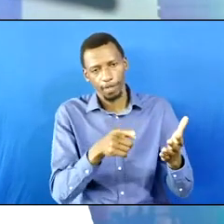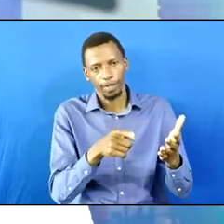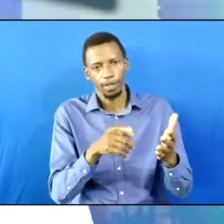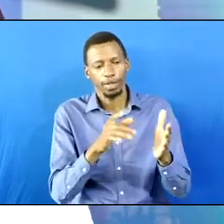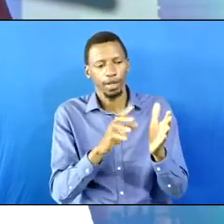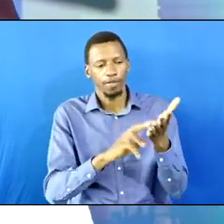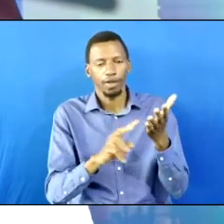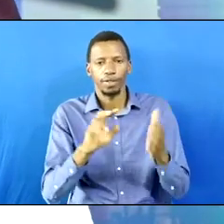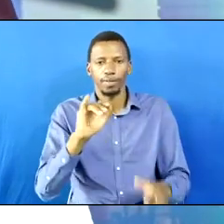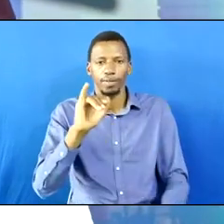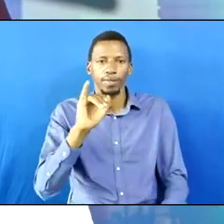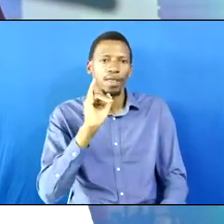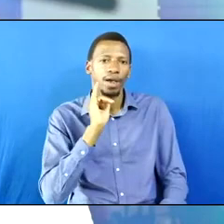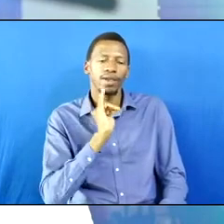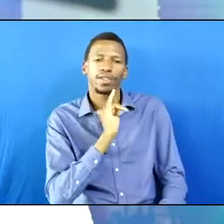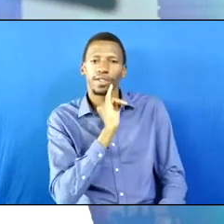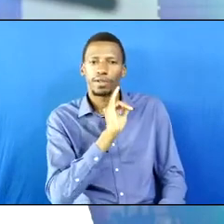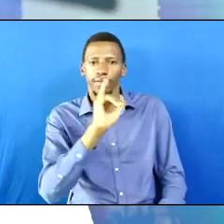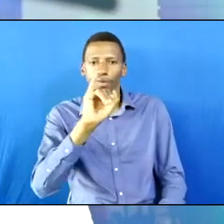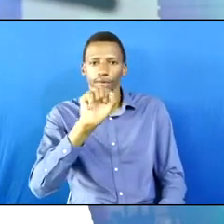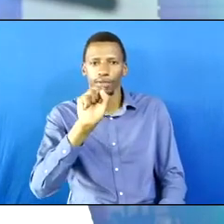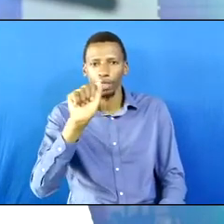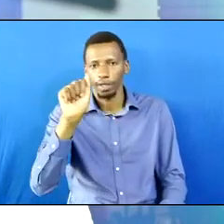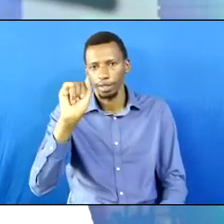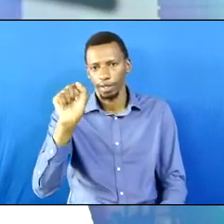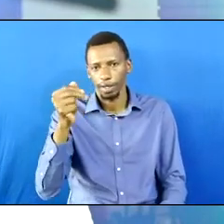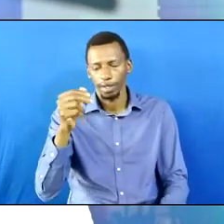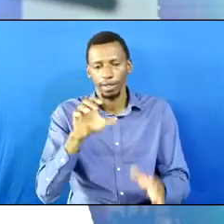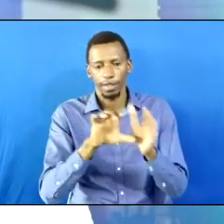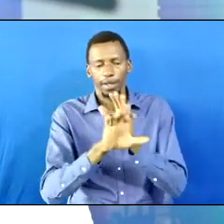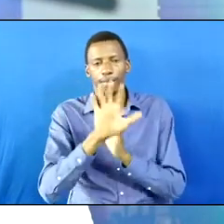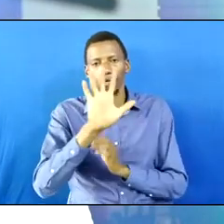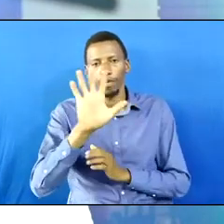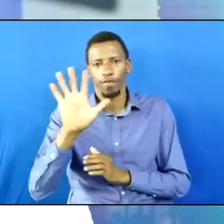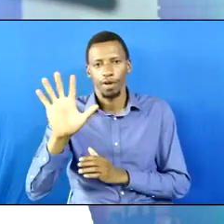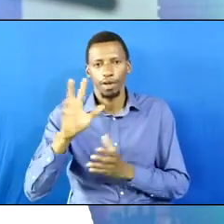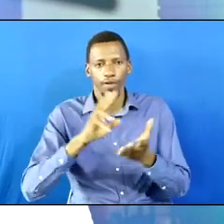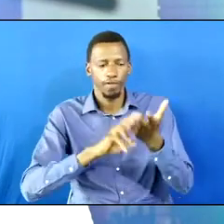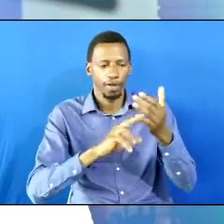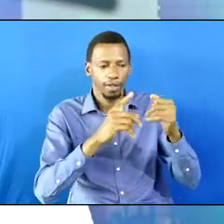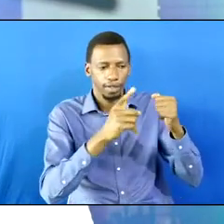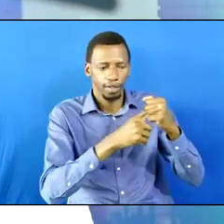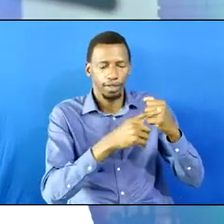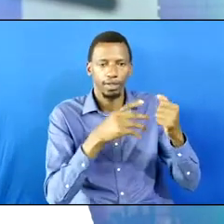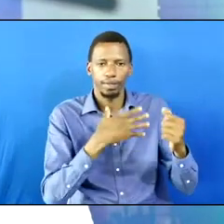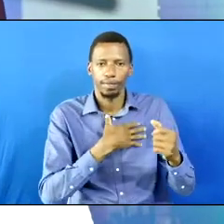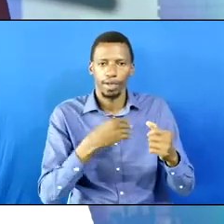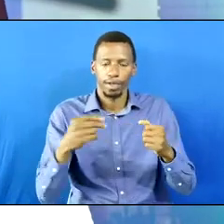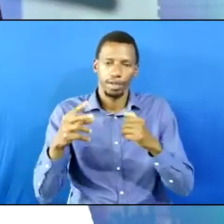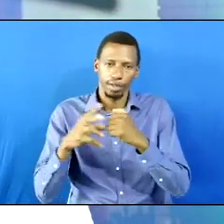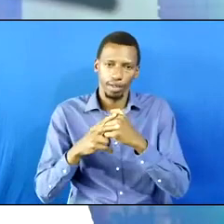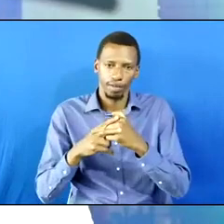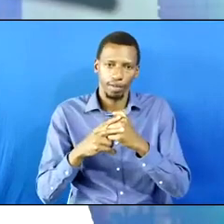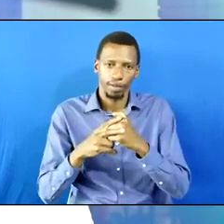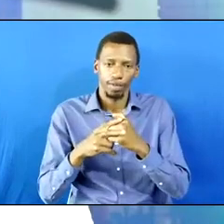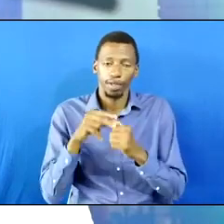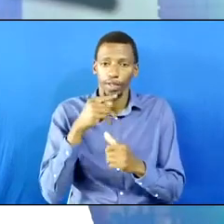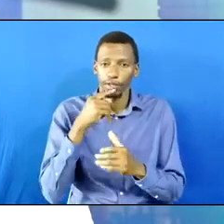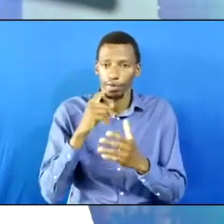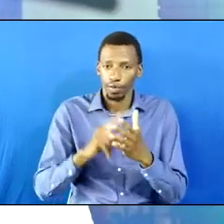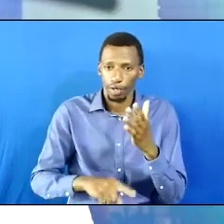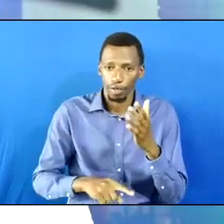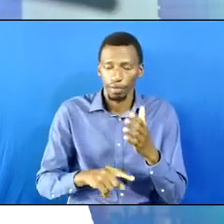Isaiah chapter 55, verse 6 and 7. The Bible says, seek ye the Lord while